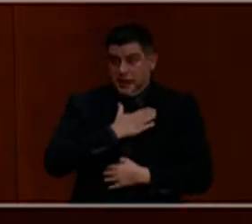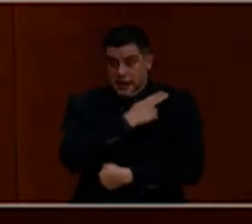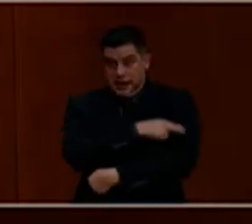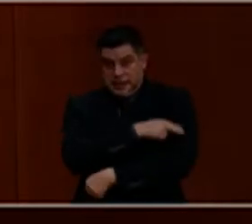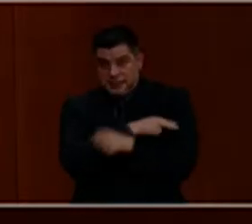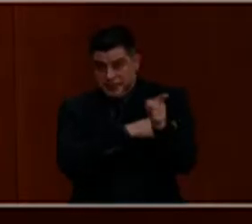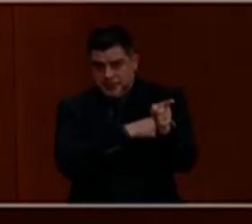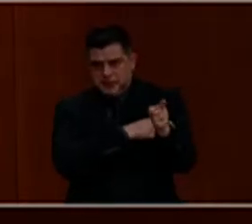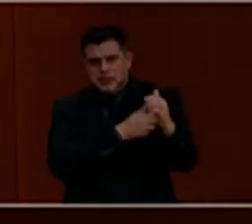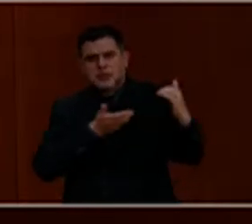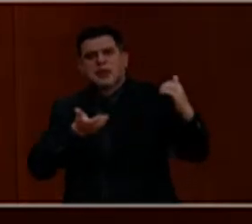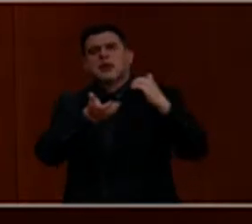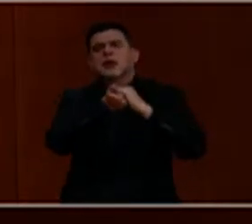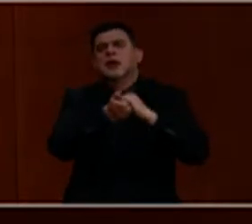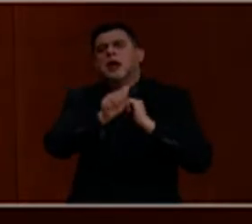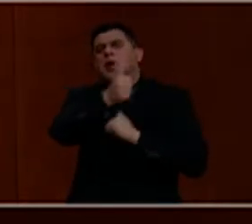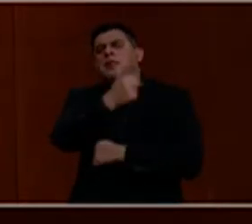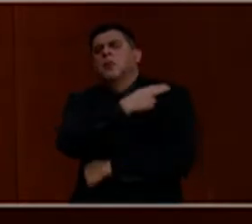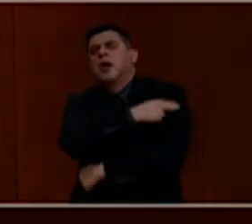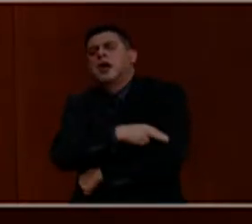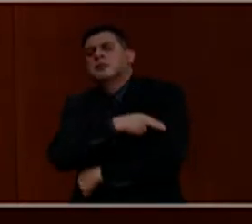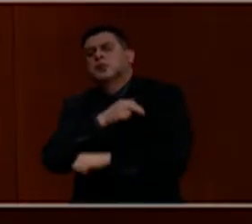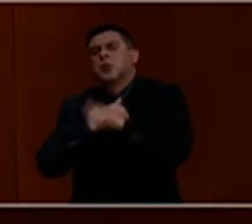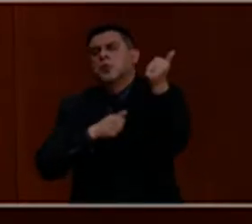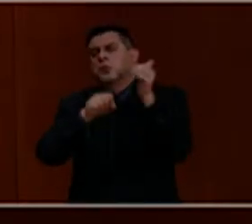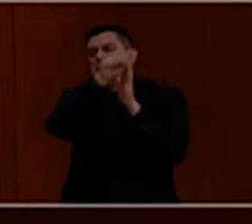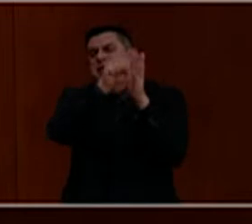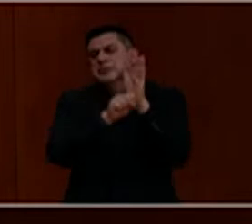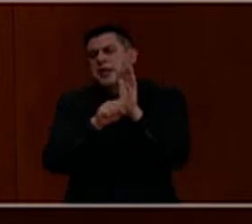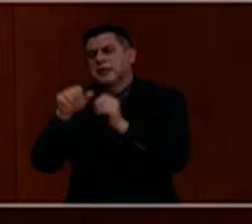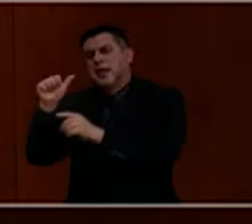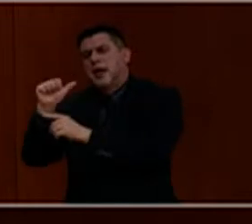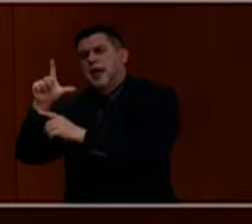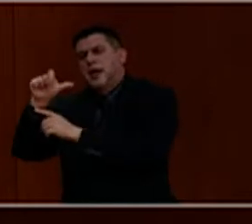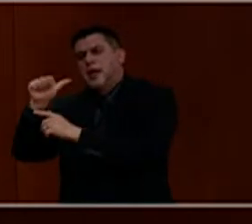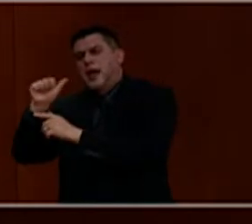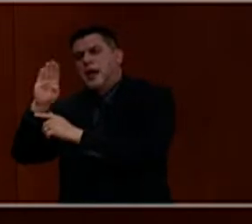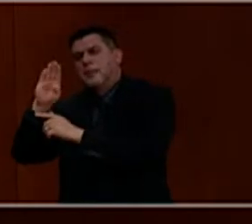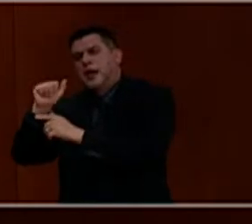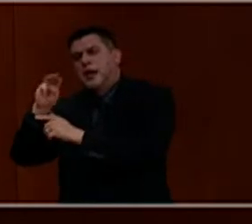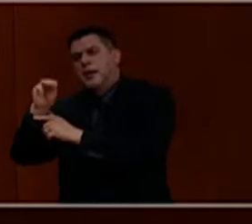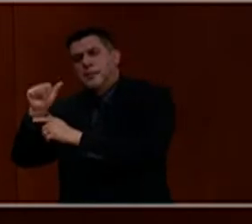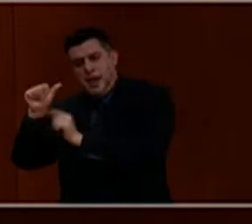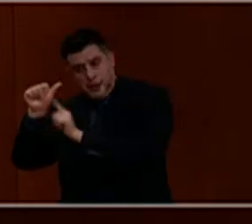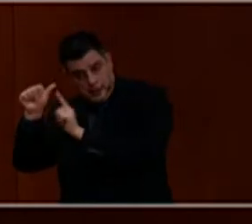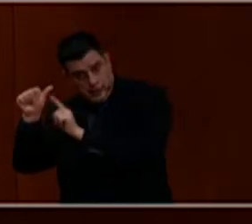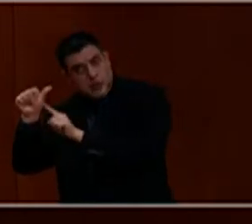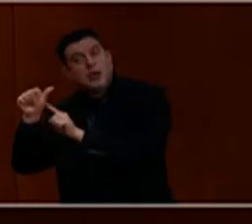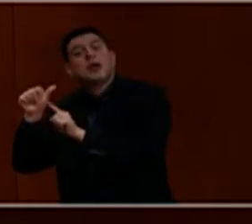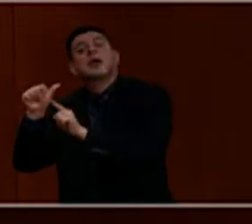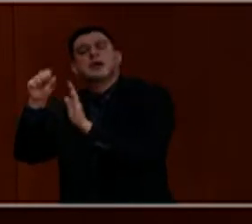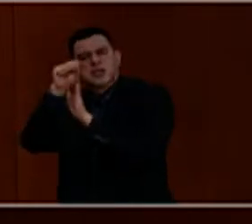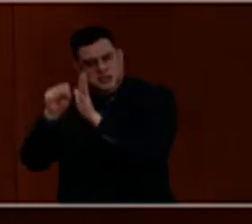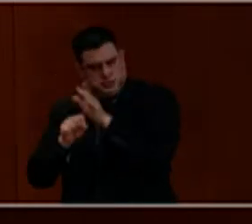was absolutely unbelievable. I mean, I'm here to say that it was